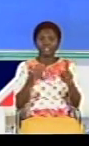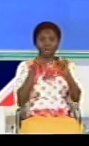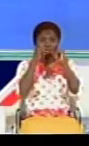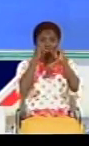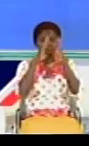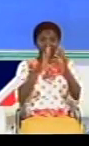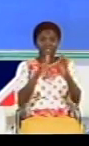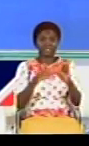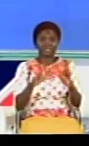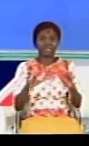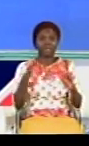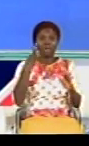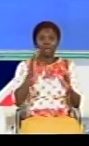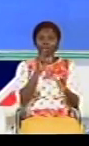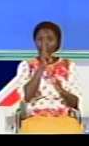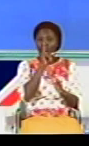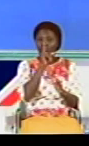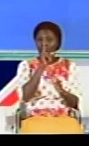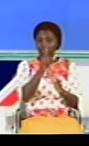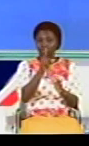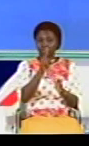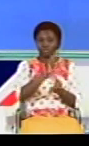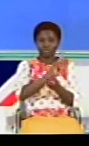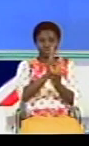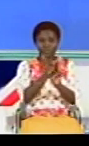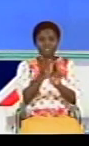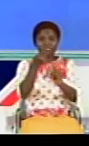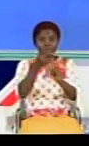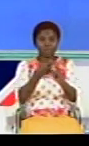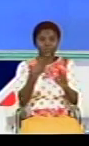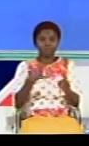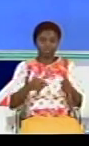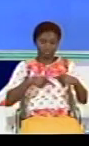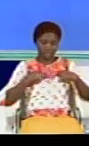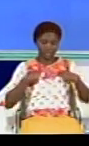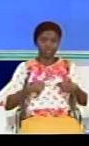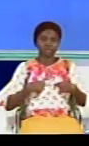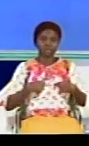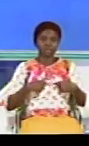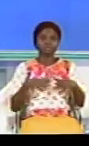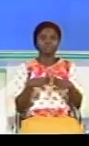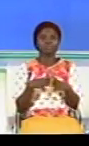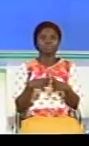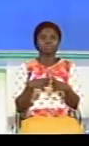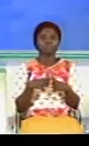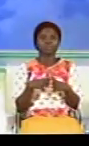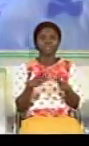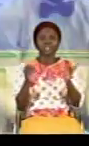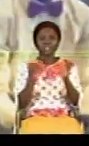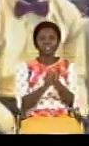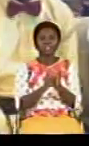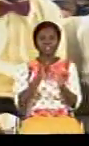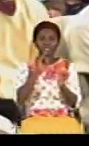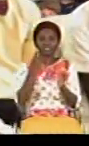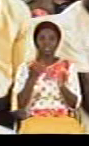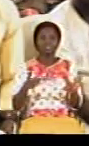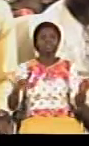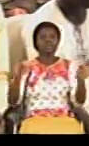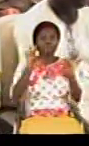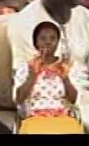true repentance from the heart. That's the important thing now. You know, some people say,